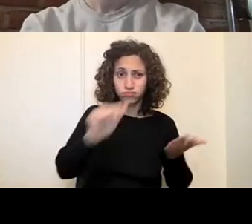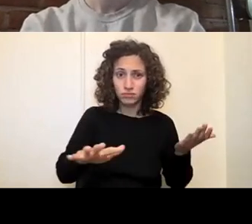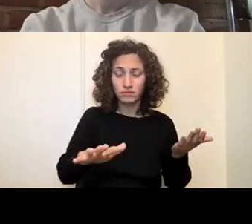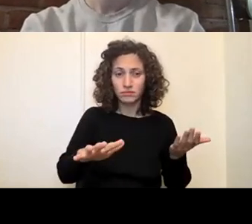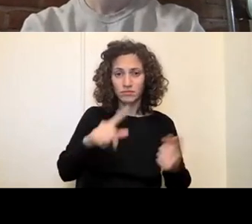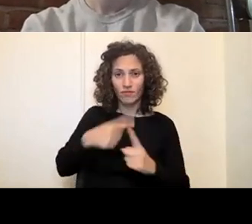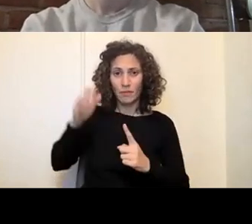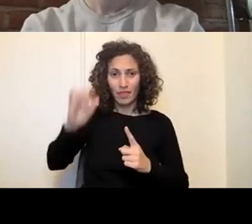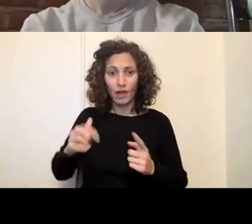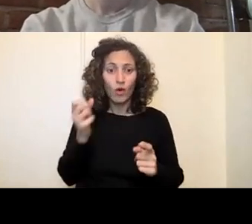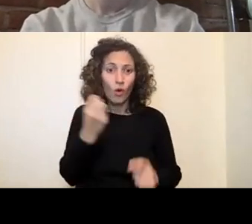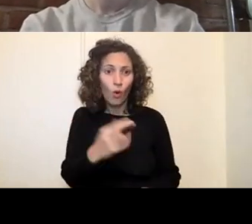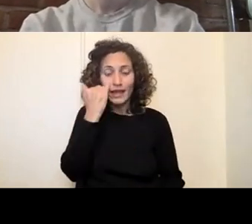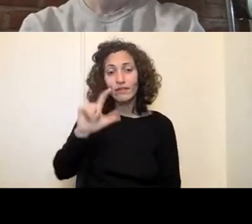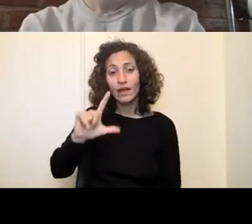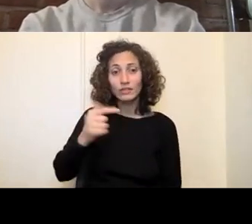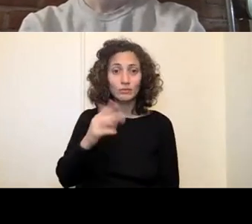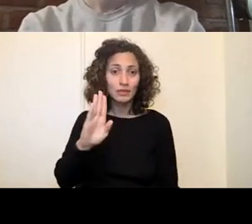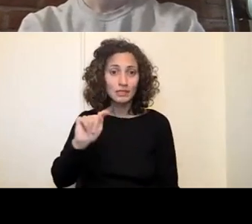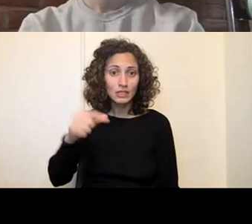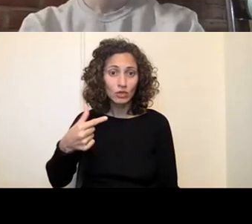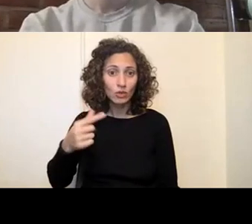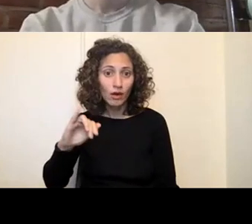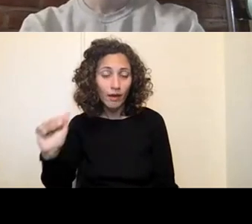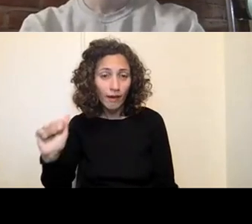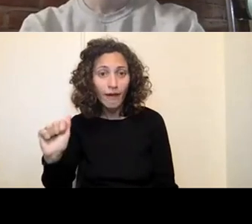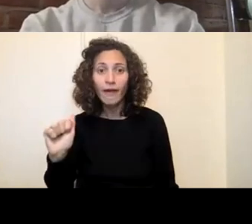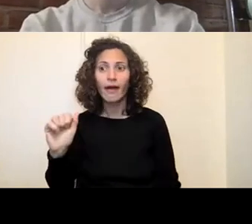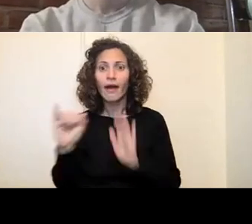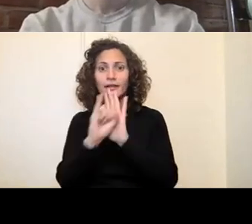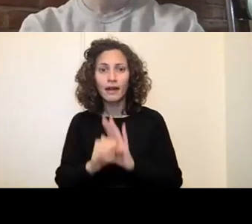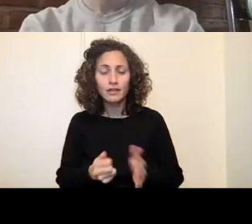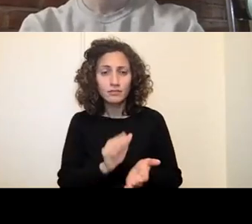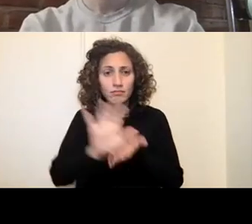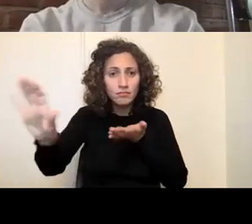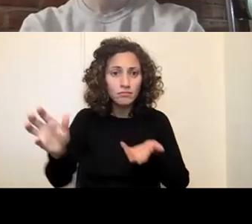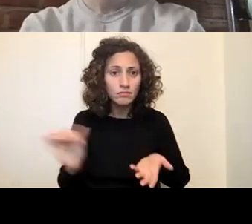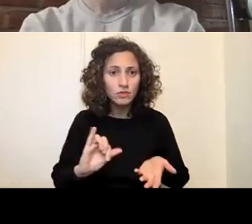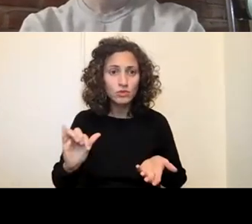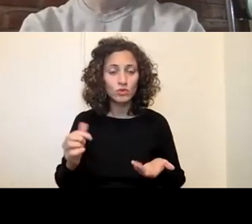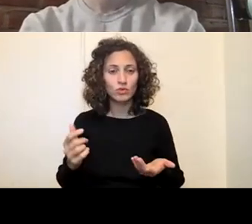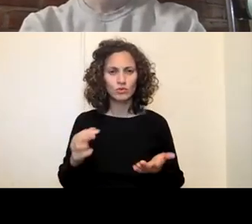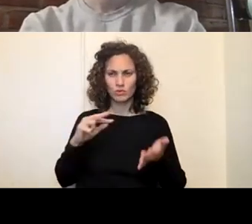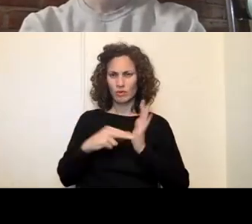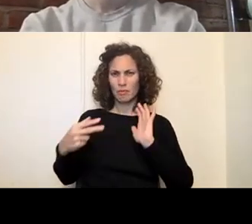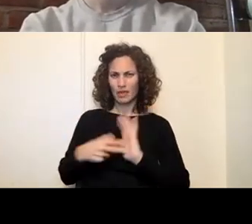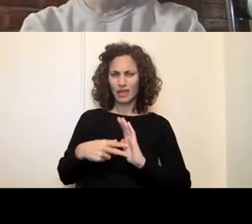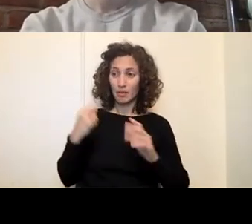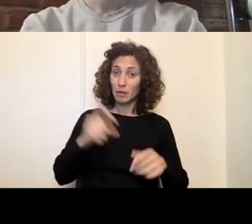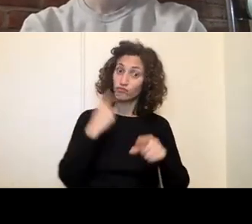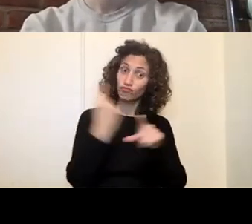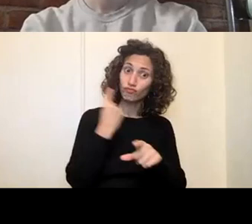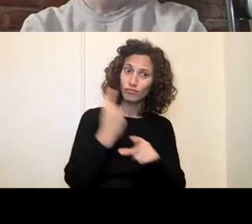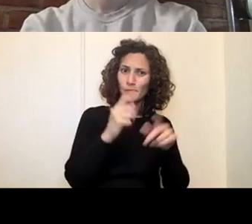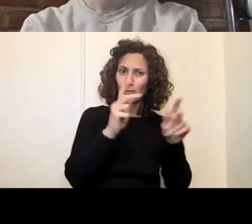LGBTQIA+ identities. Do we mean only with a recurring partner, or can we mean different relationship styles and different